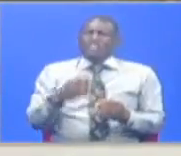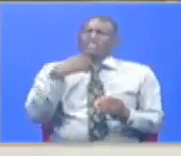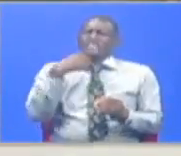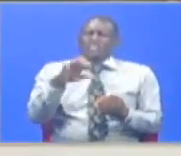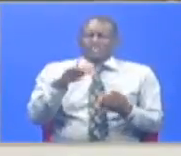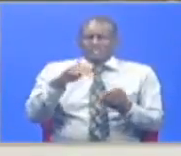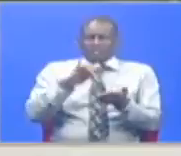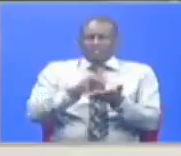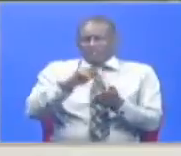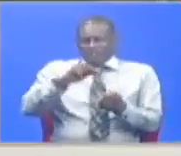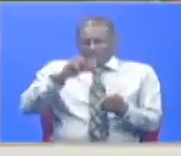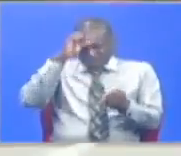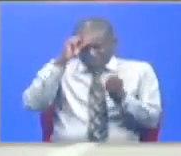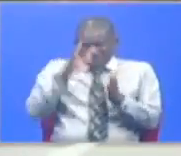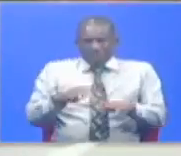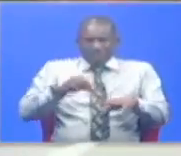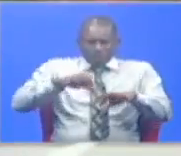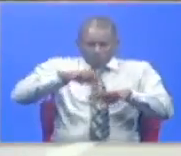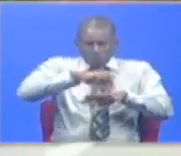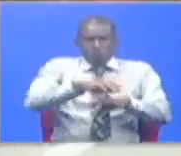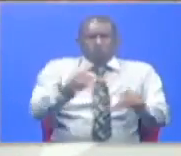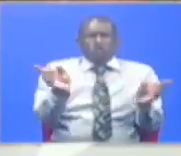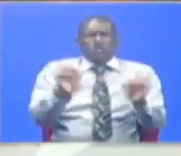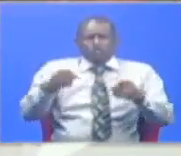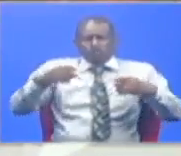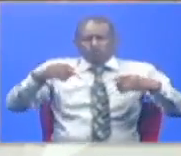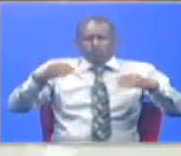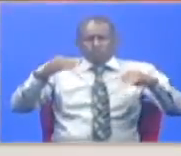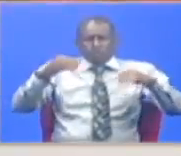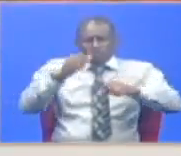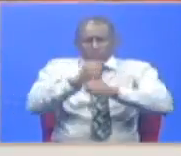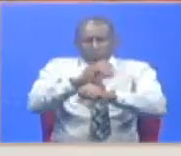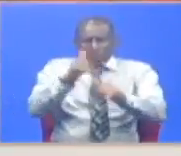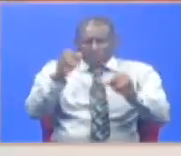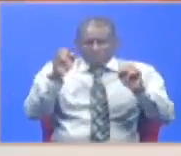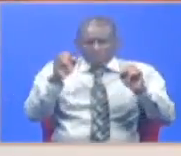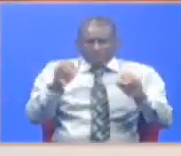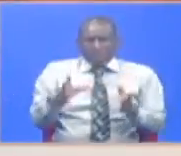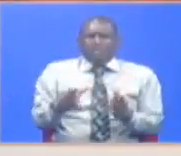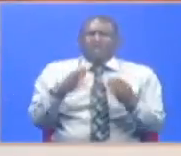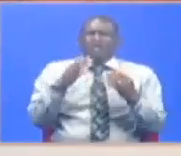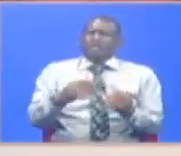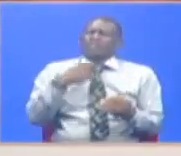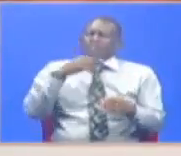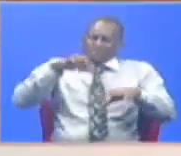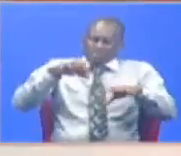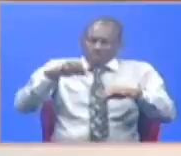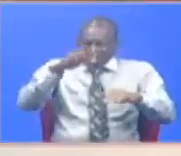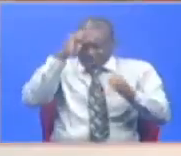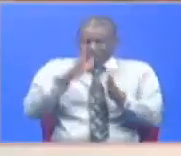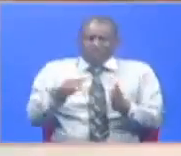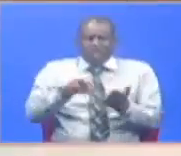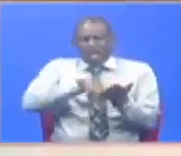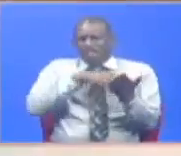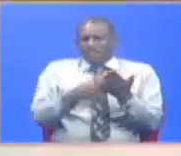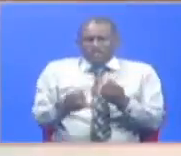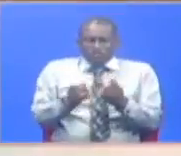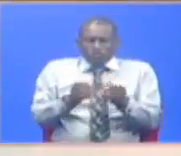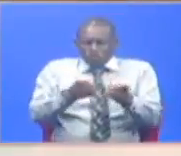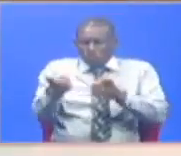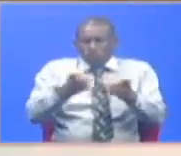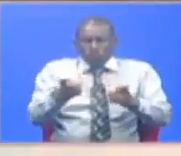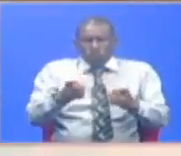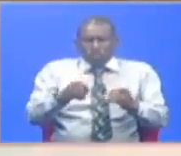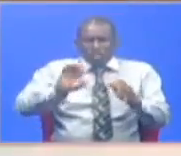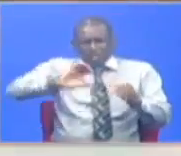has become incompetent. Emwatok says the governor has not only failed to run the county, but has broken several laws